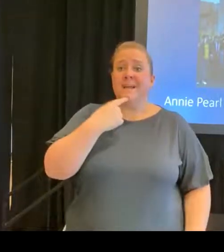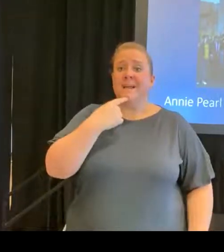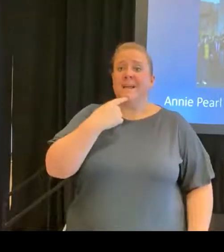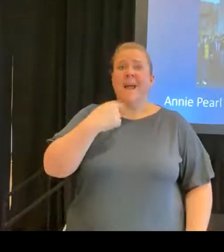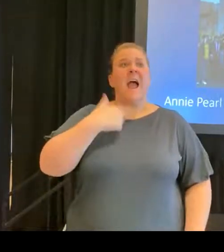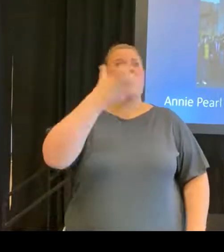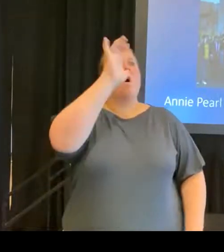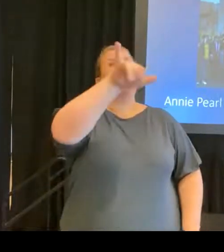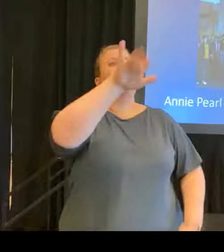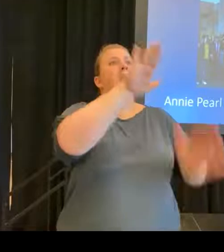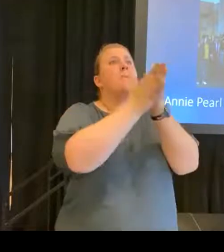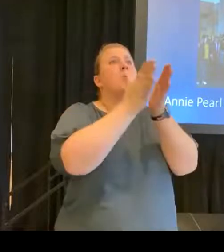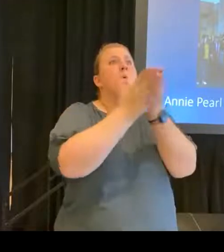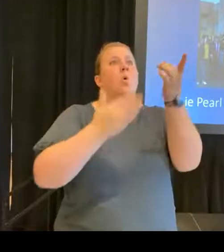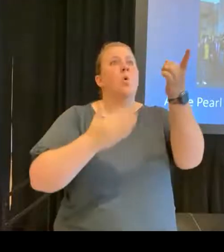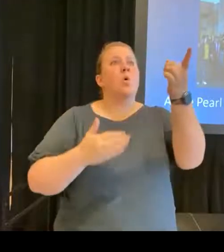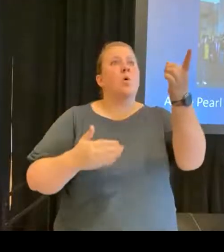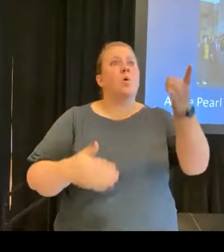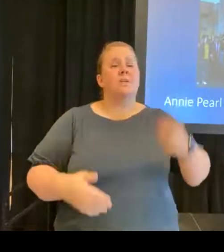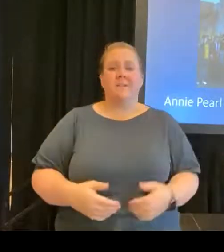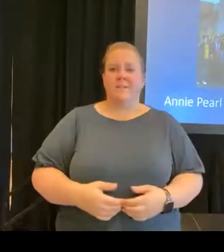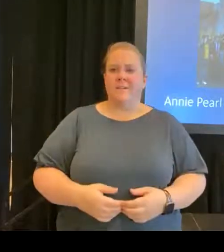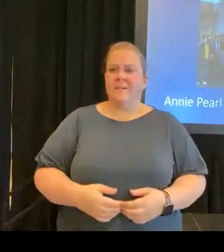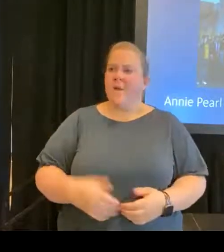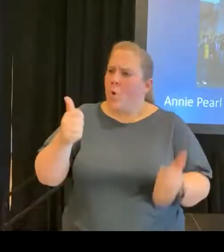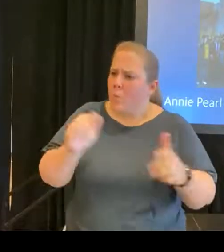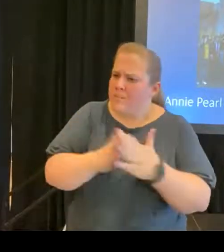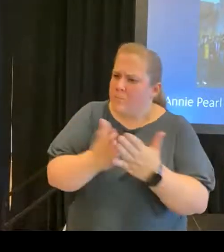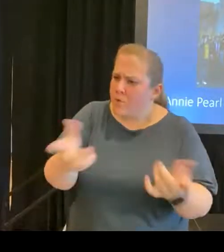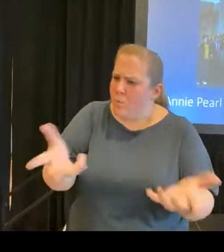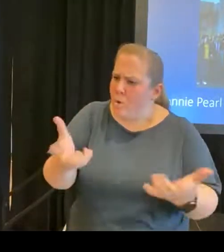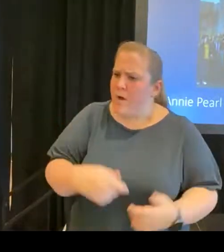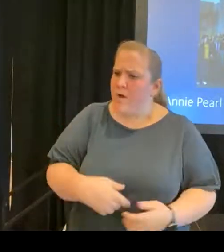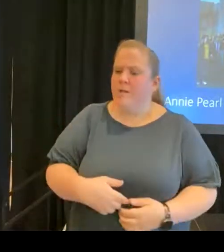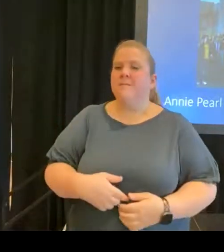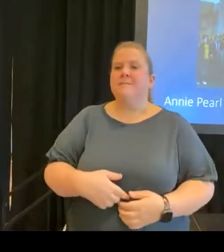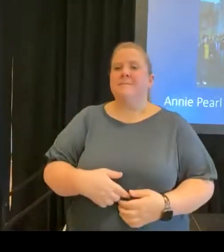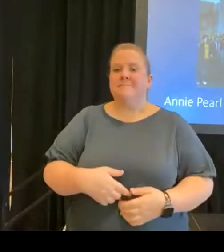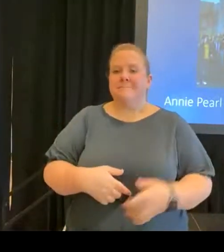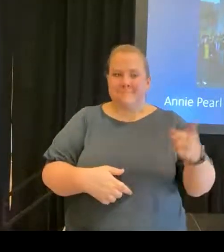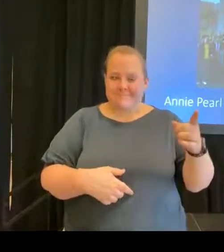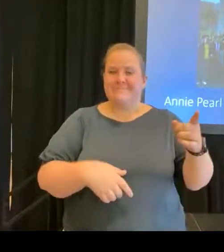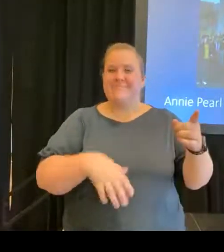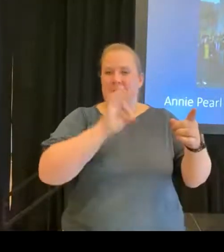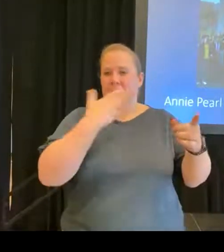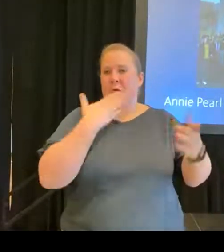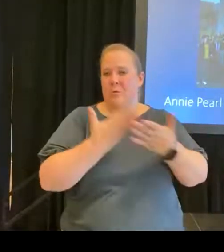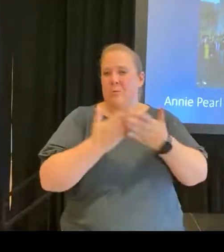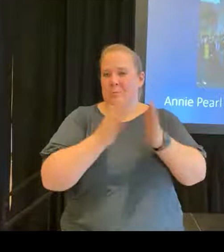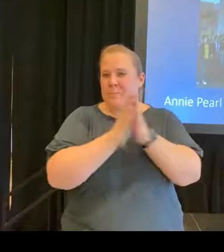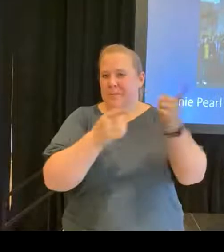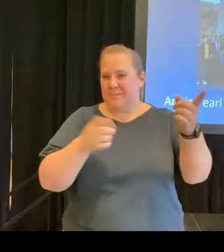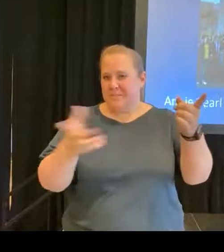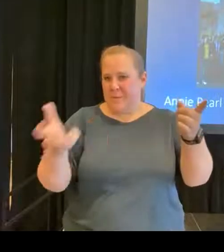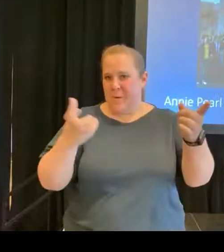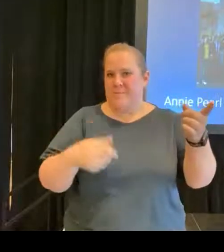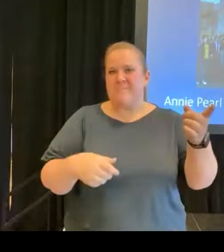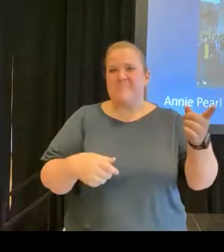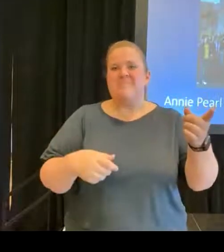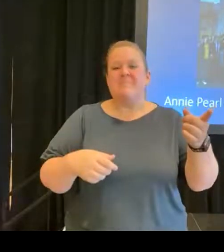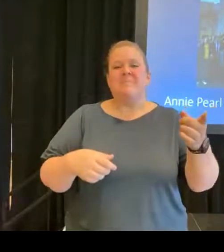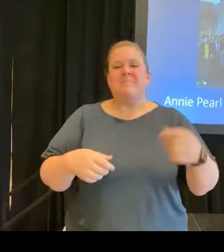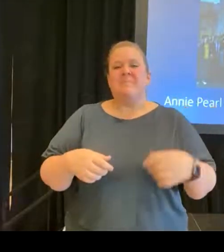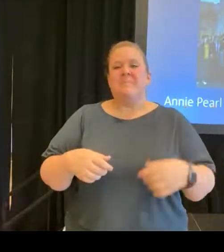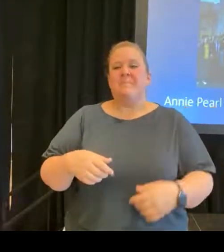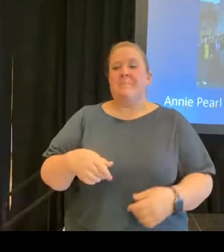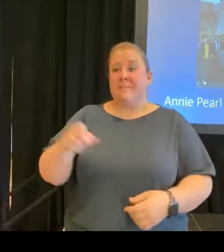wanted that book. Which book did you want? And I found out what book she wanted.